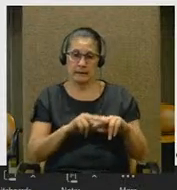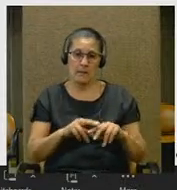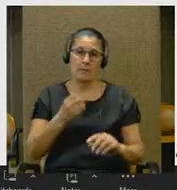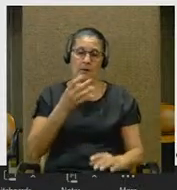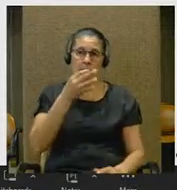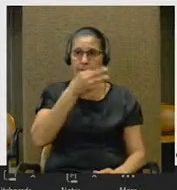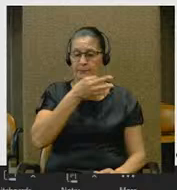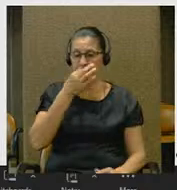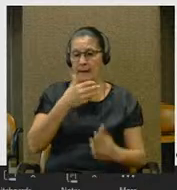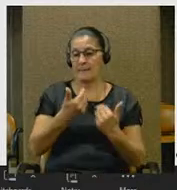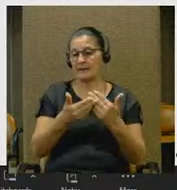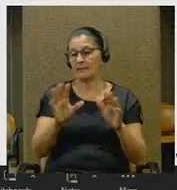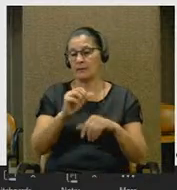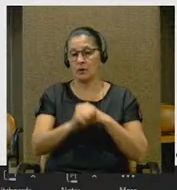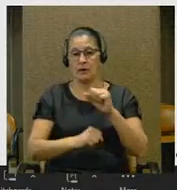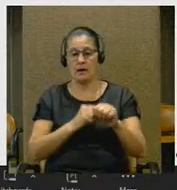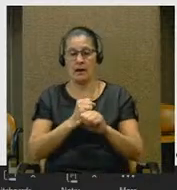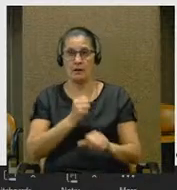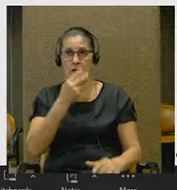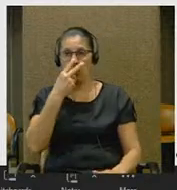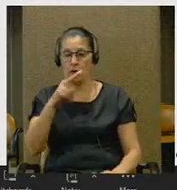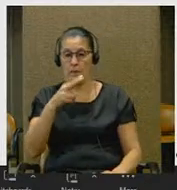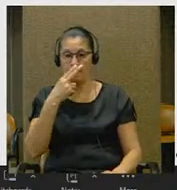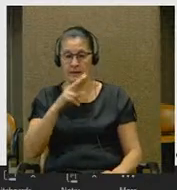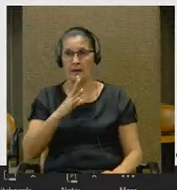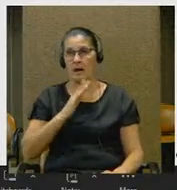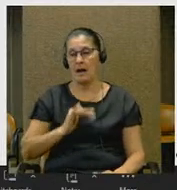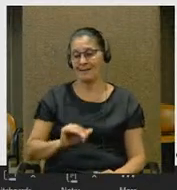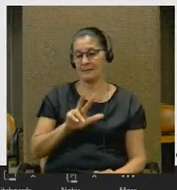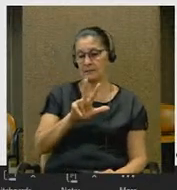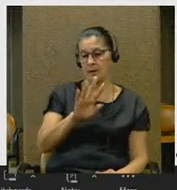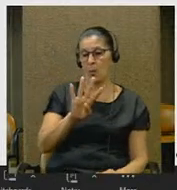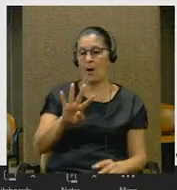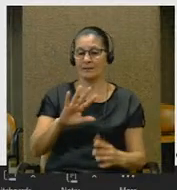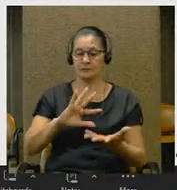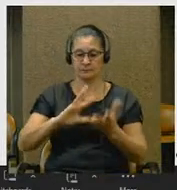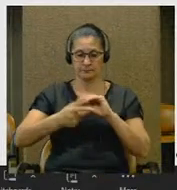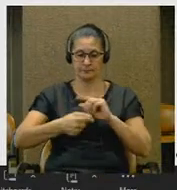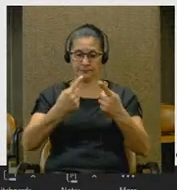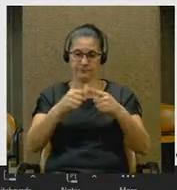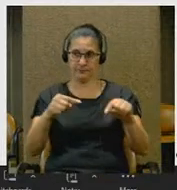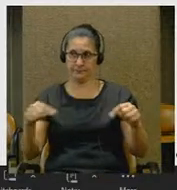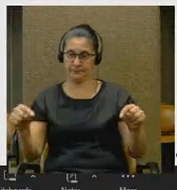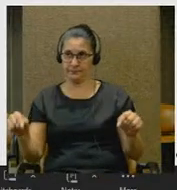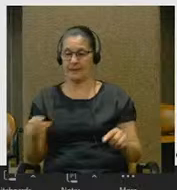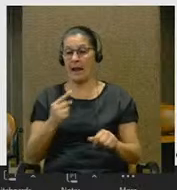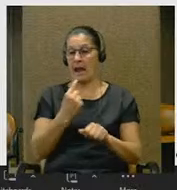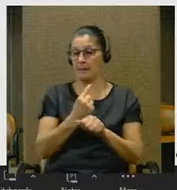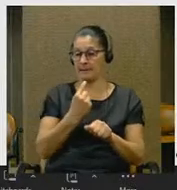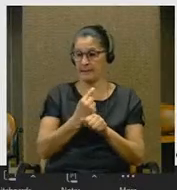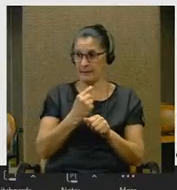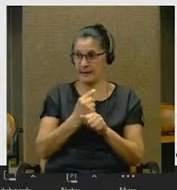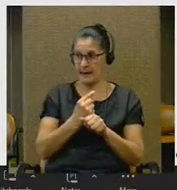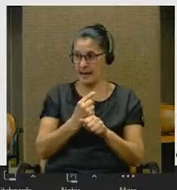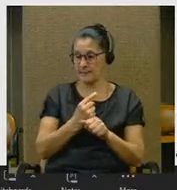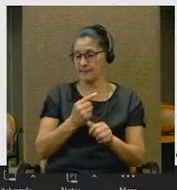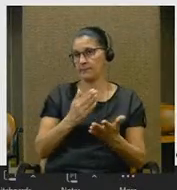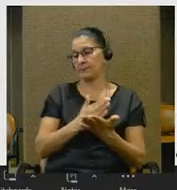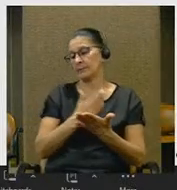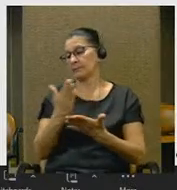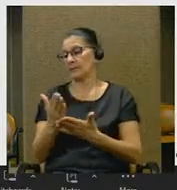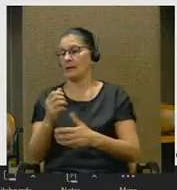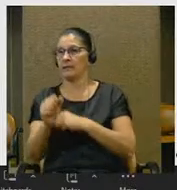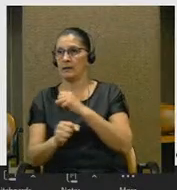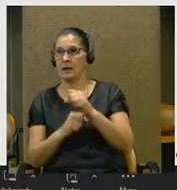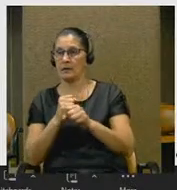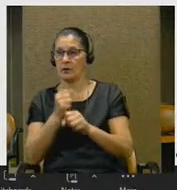this into 3 or 4 different waves. So the first wave, beginning around 2000, is